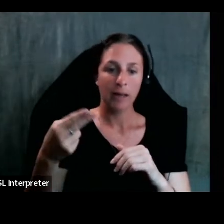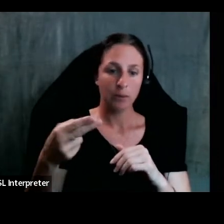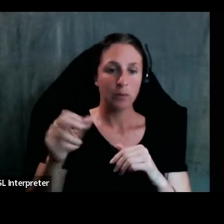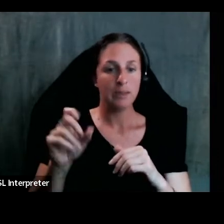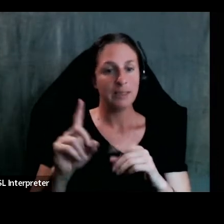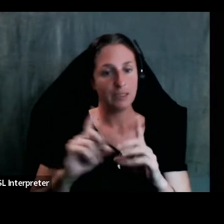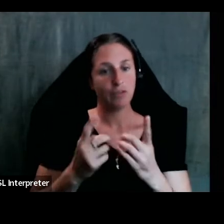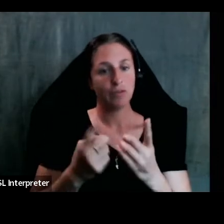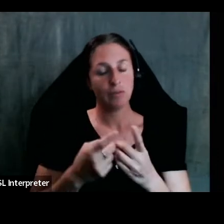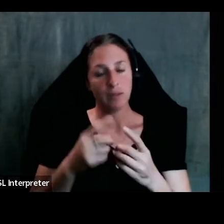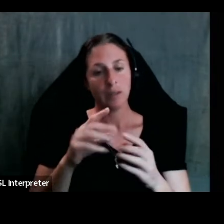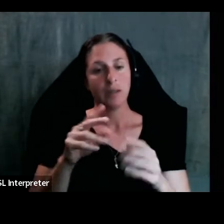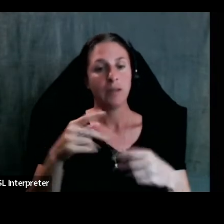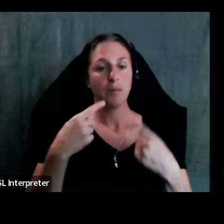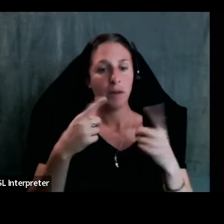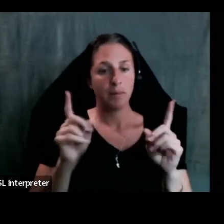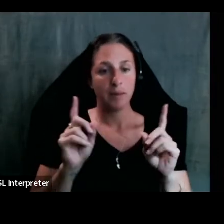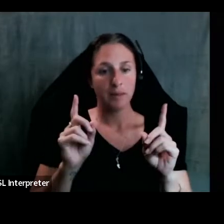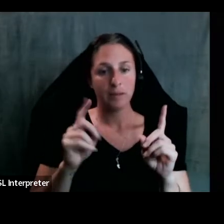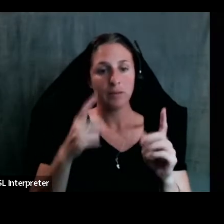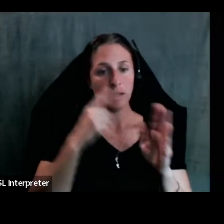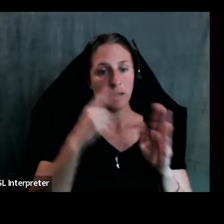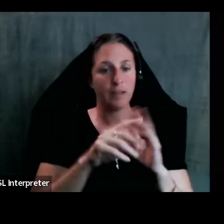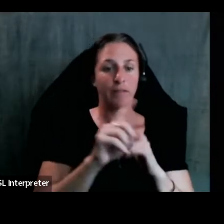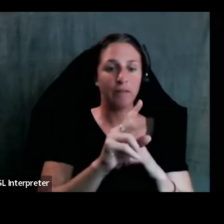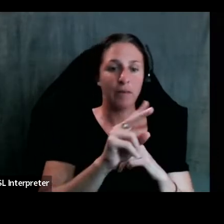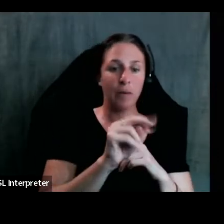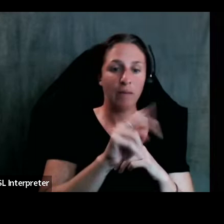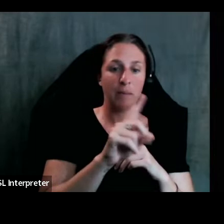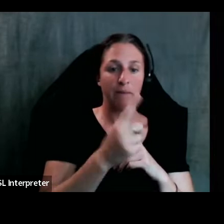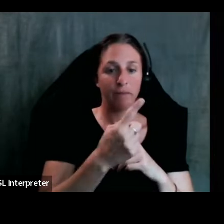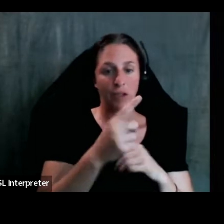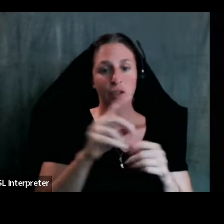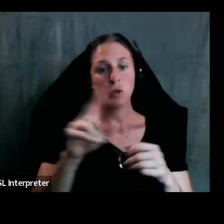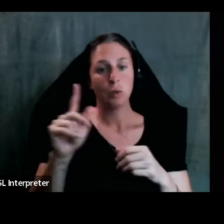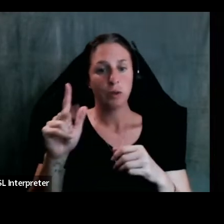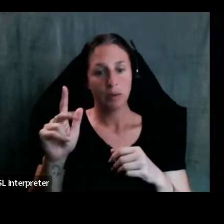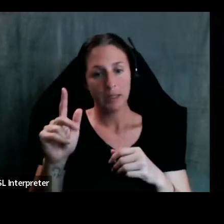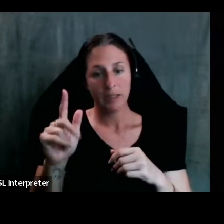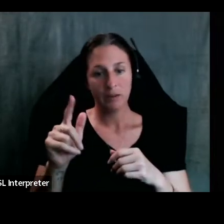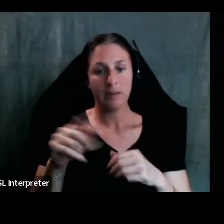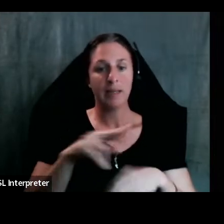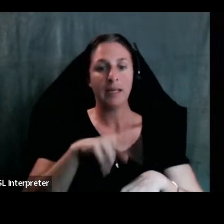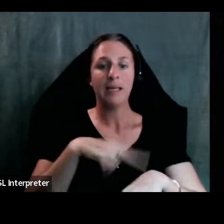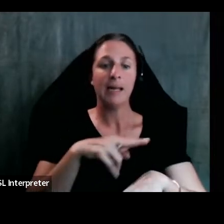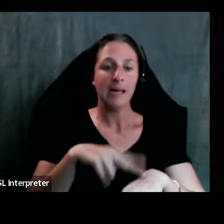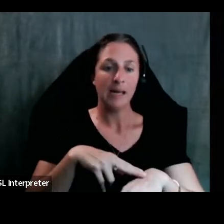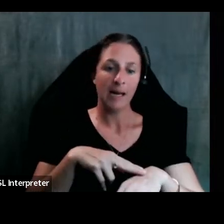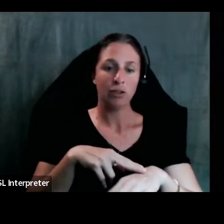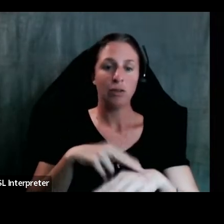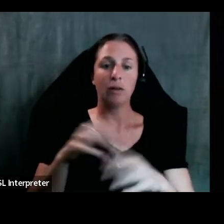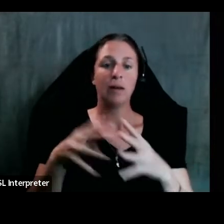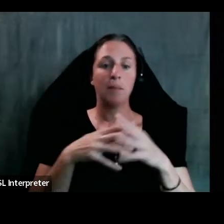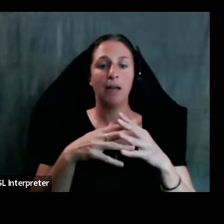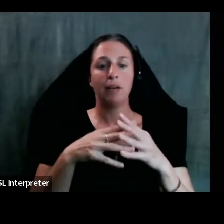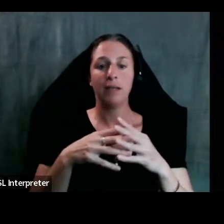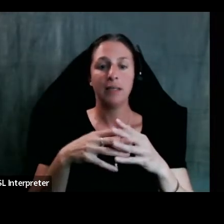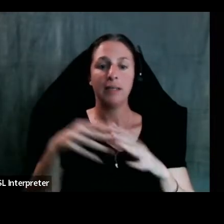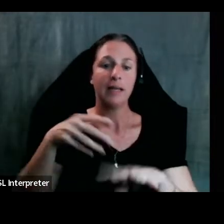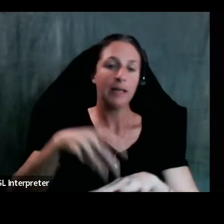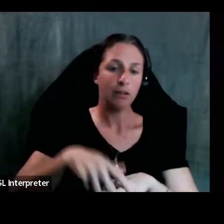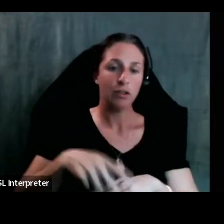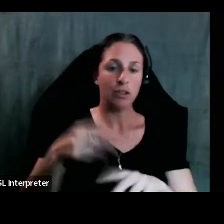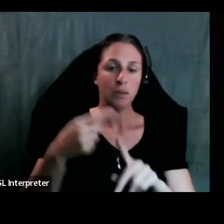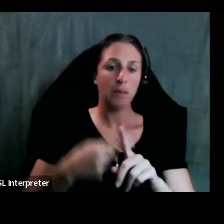proclamation recognizing November 1st to 30th, 2023 as National Native American Heritage Month. Whereas National Native